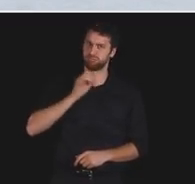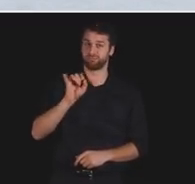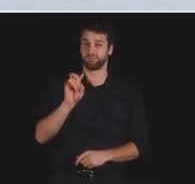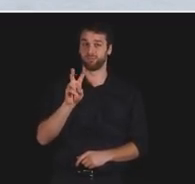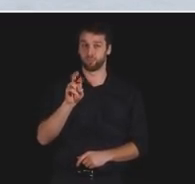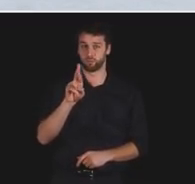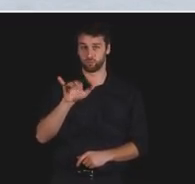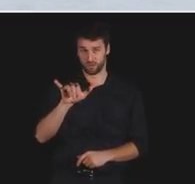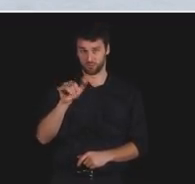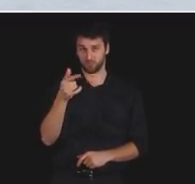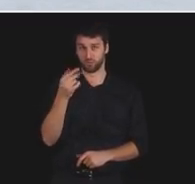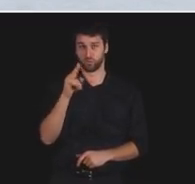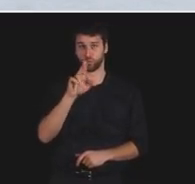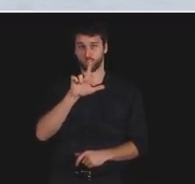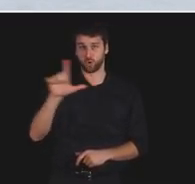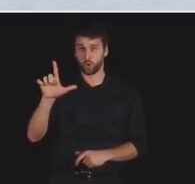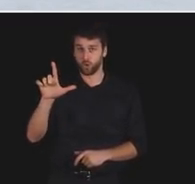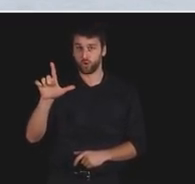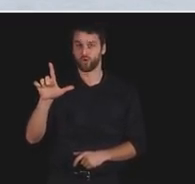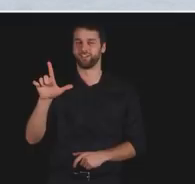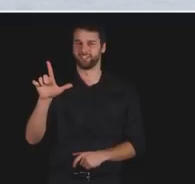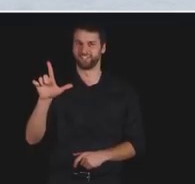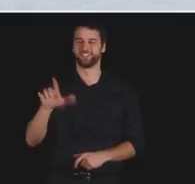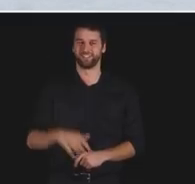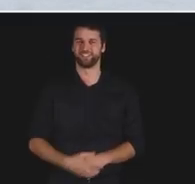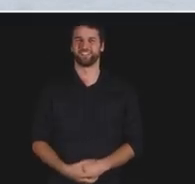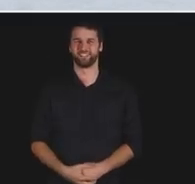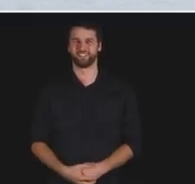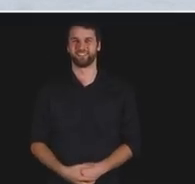An ivory gull.